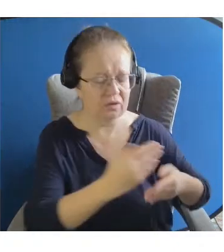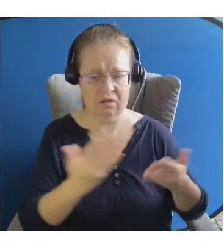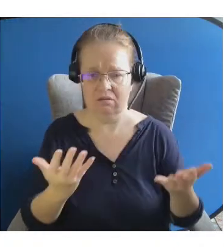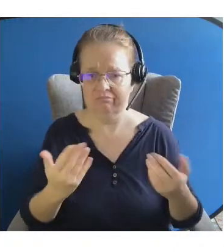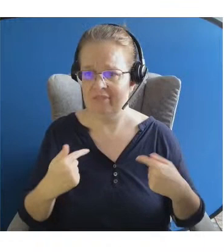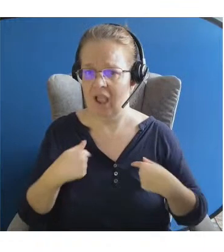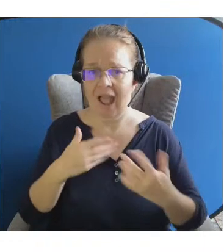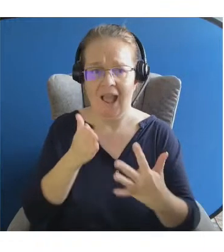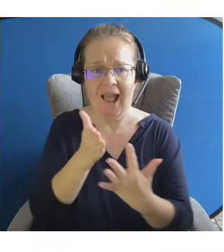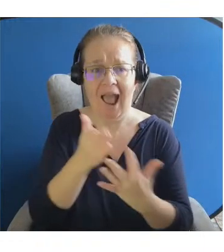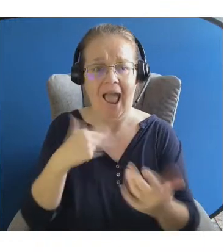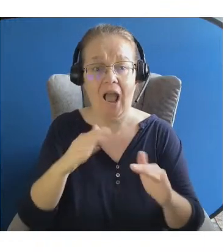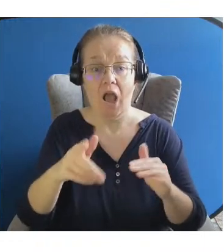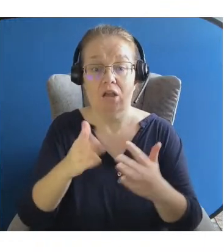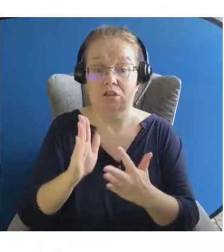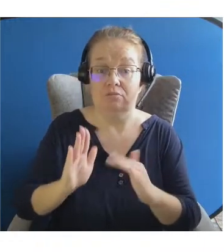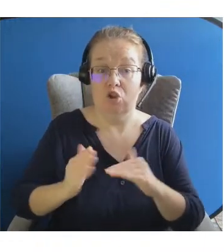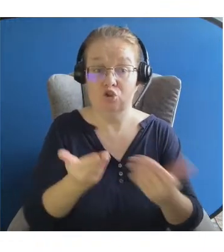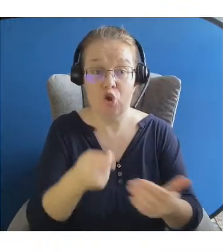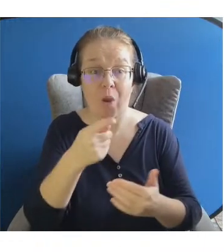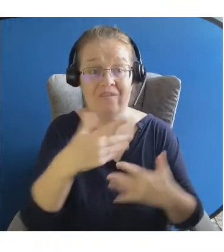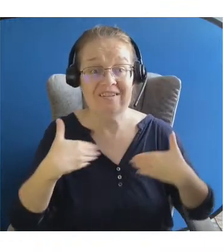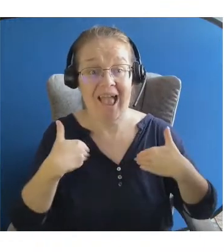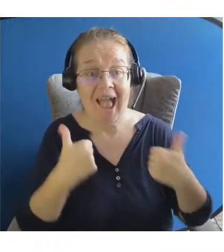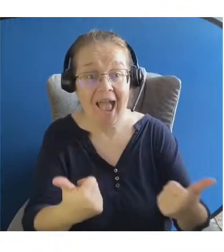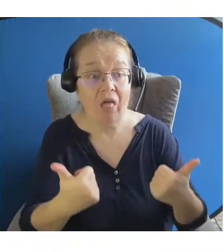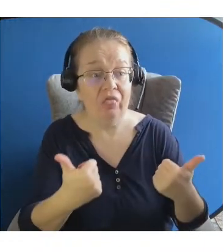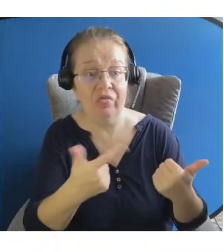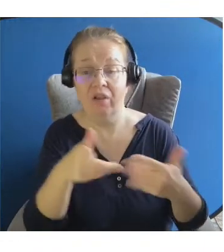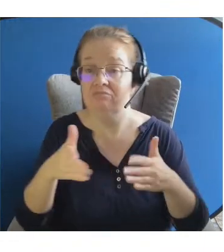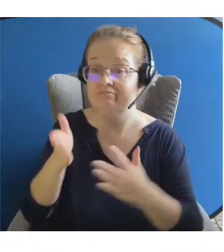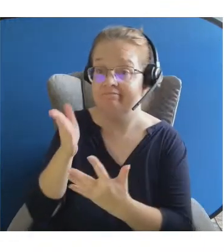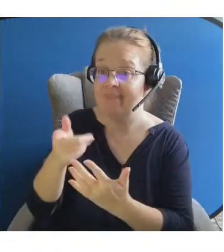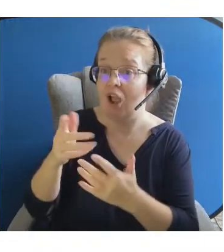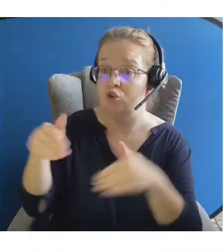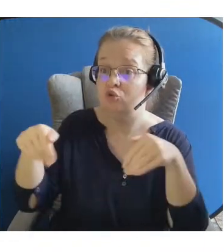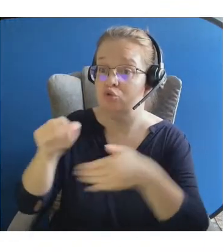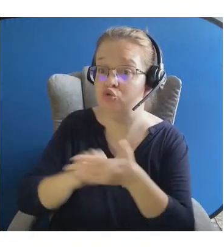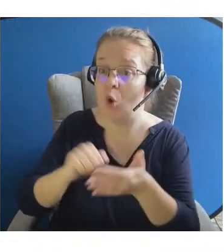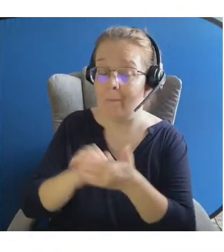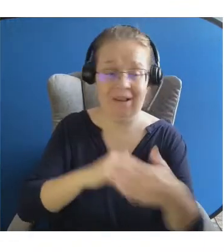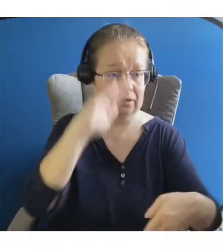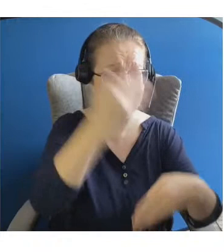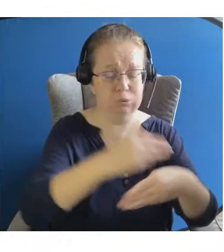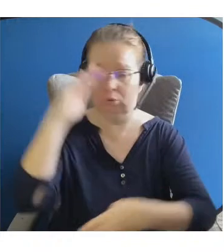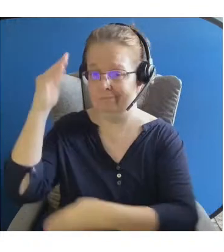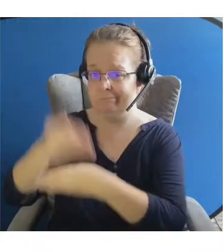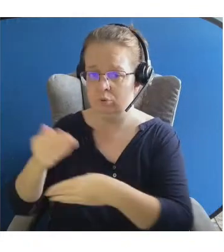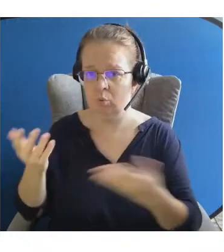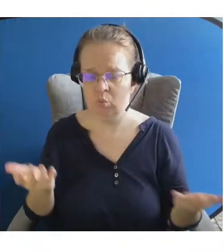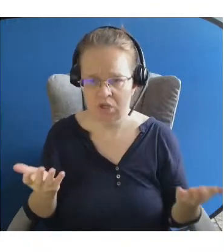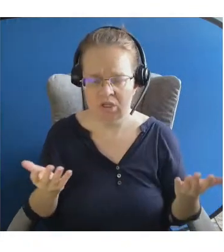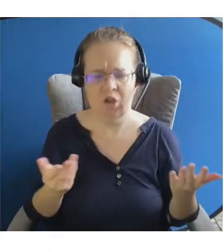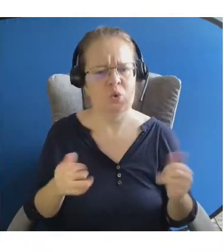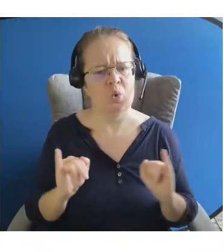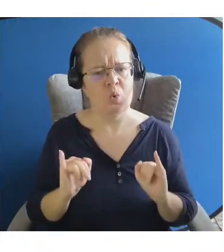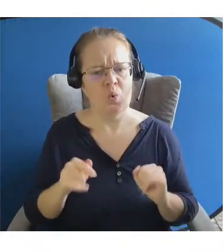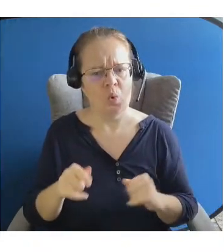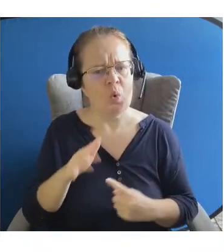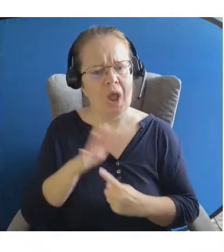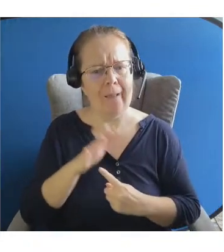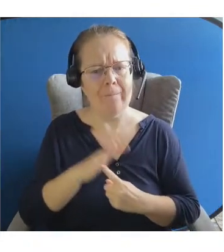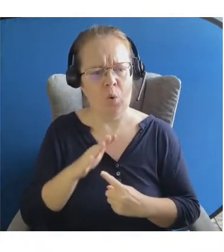services like healthcare and online shopping. So it was clear this was an important area